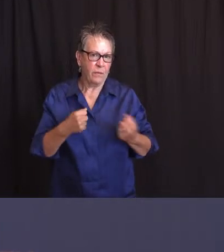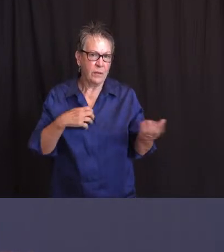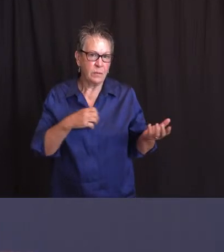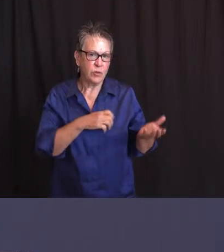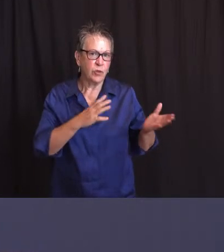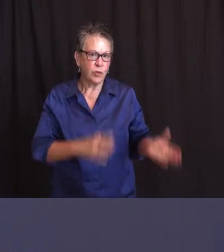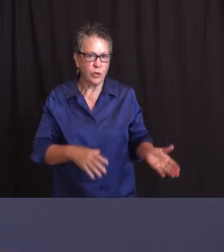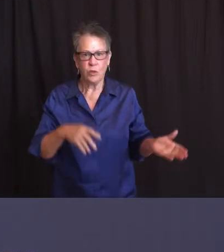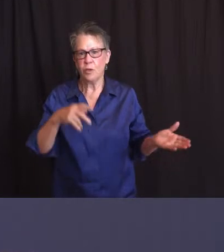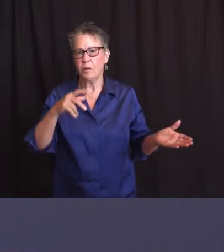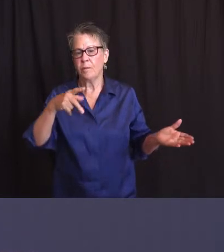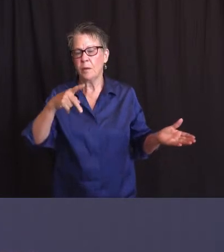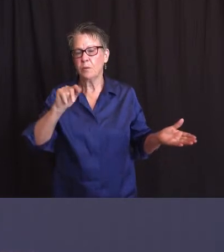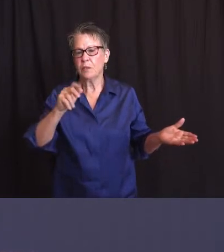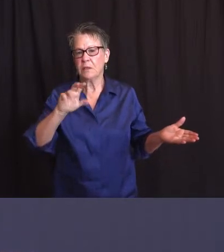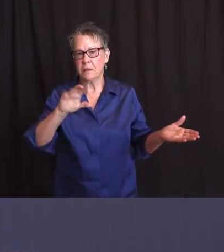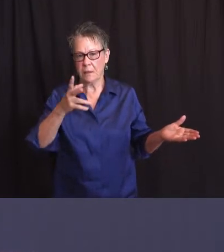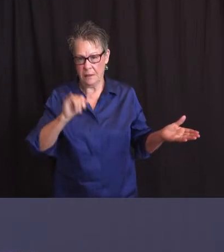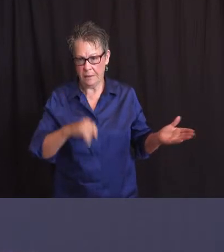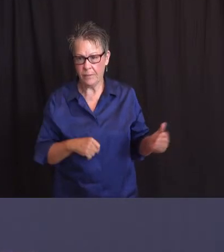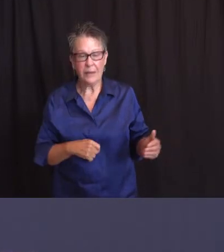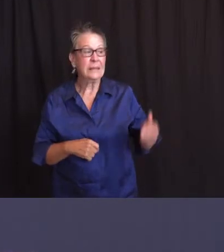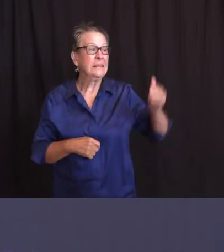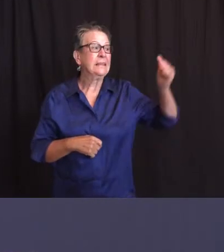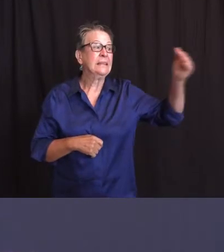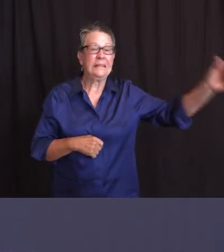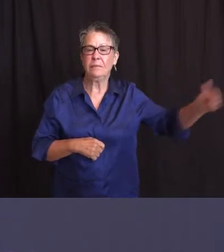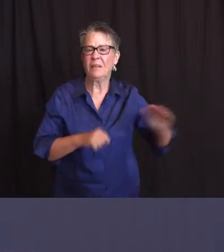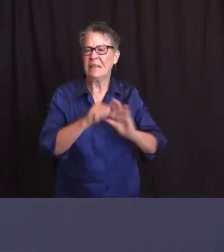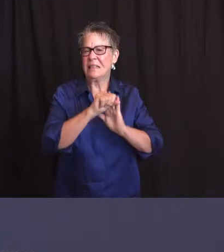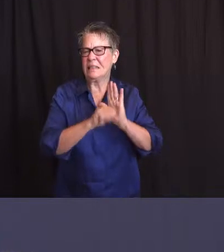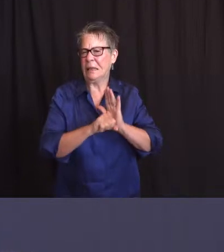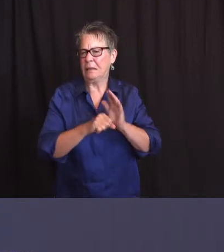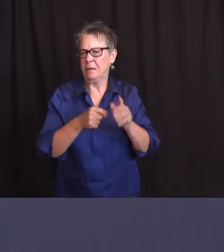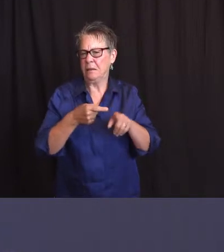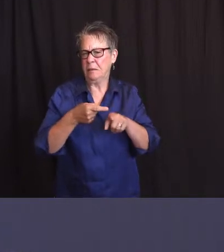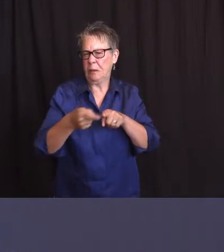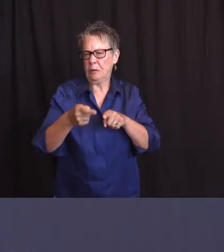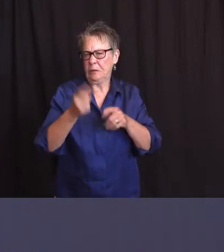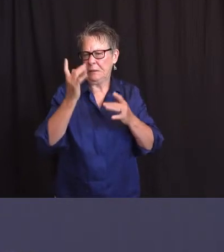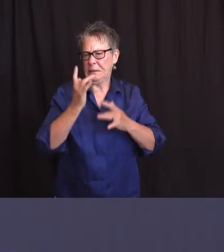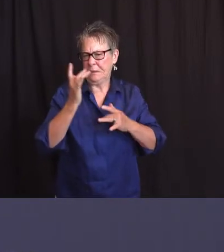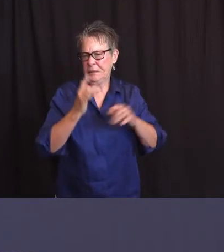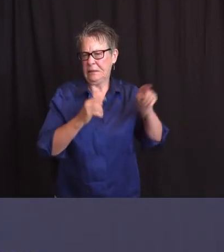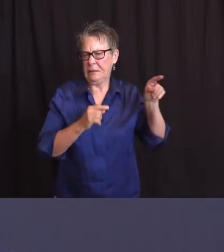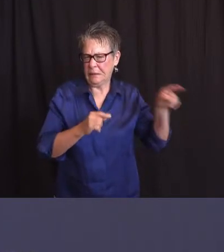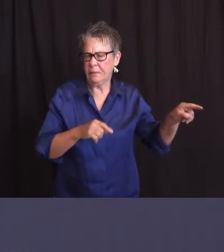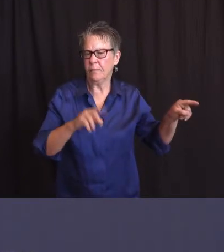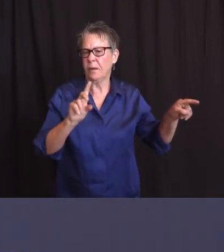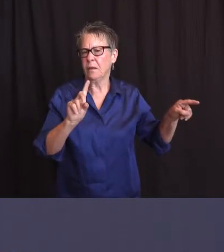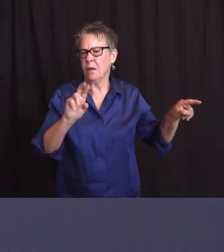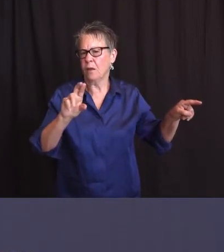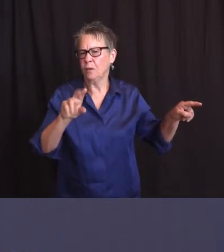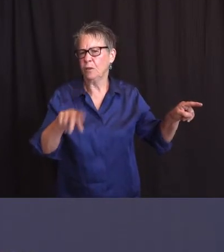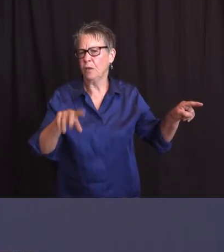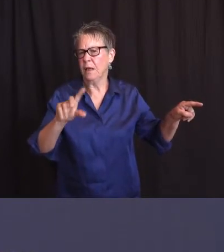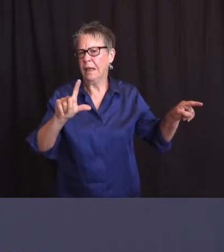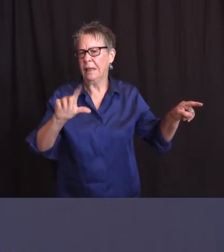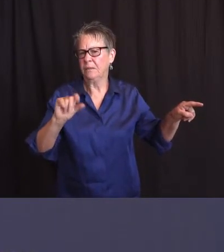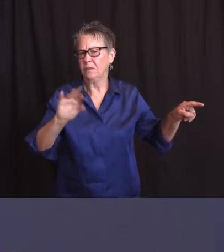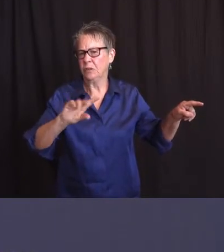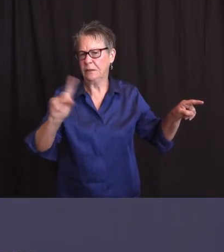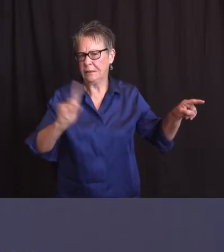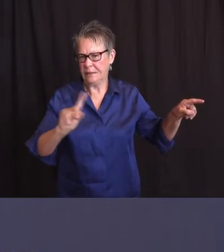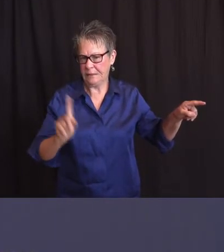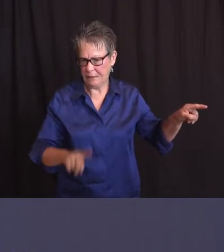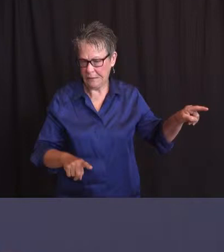To her right, another familiar face, the Department of Health's Communicable Disease Service Medical Director, Dr. Ed Lifshitz. Good to have you both. To